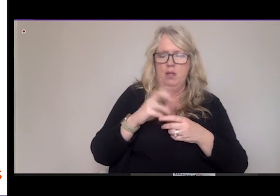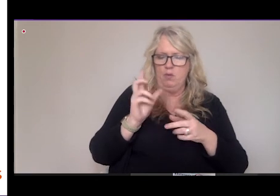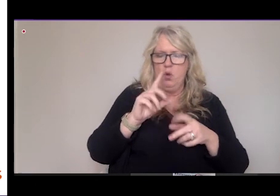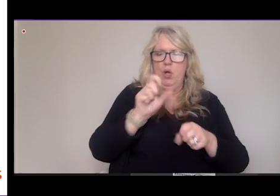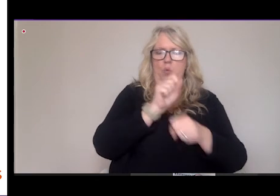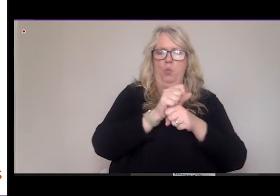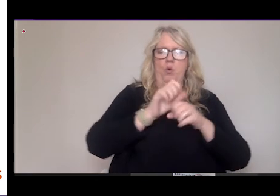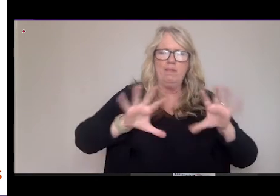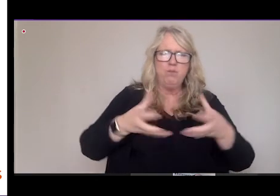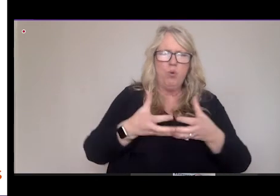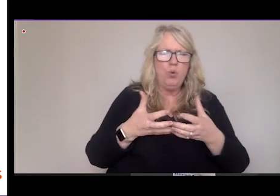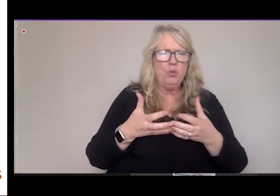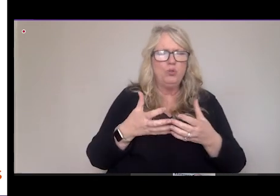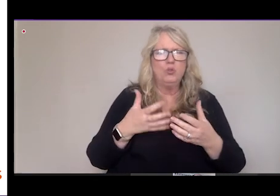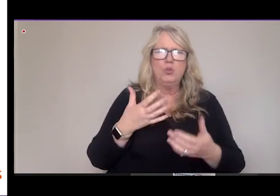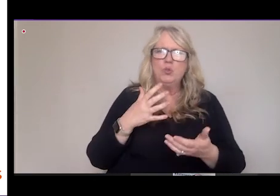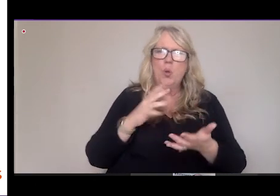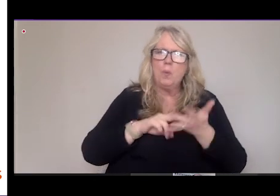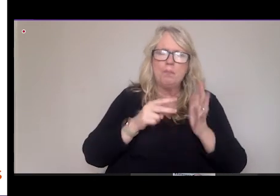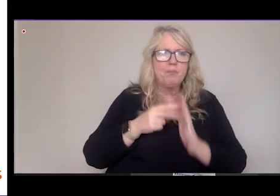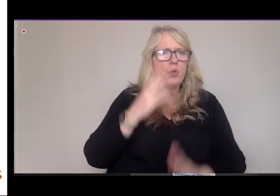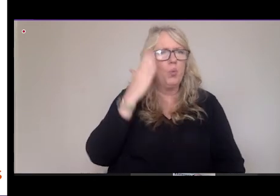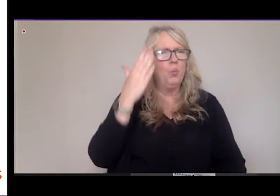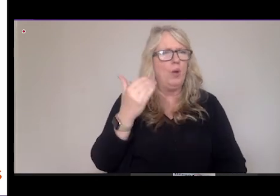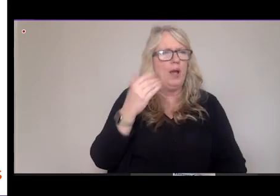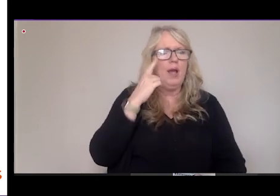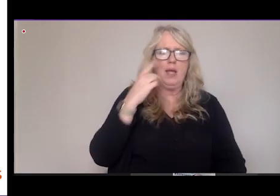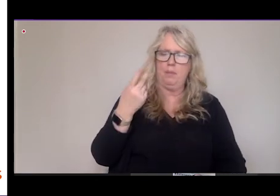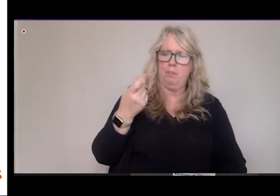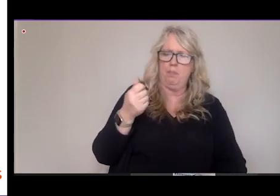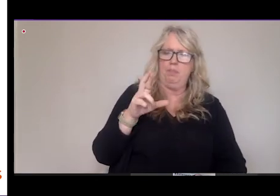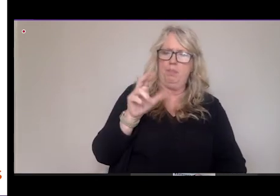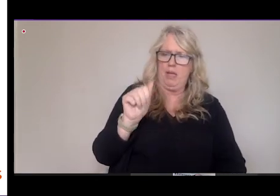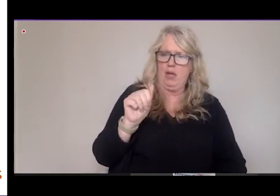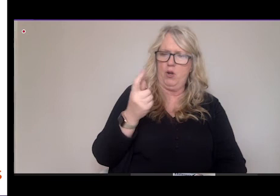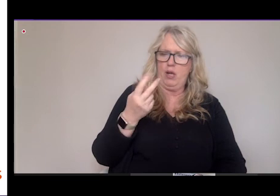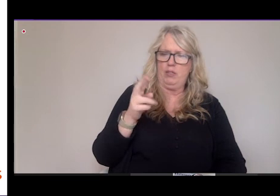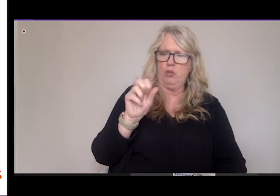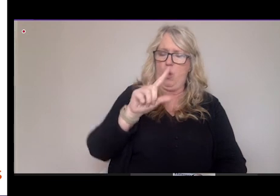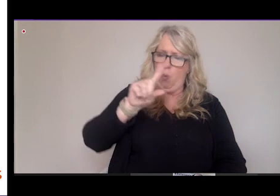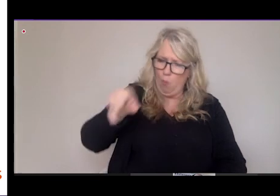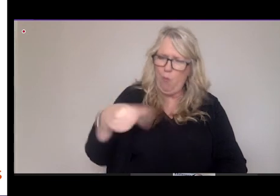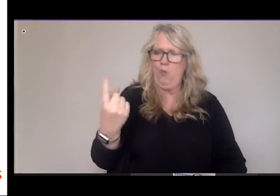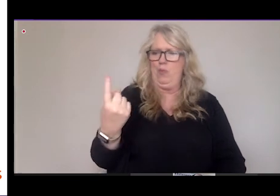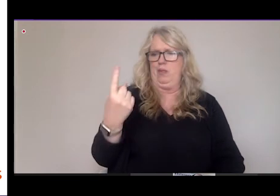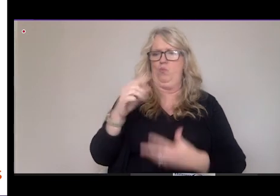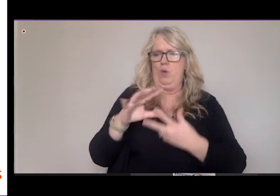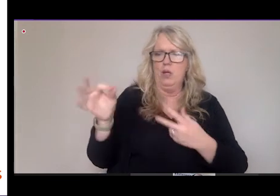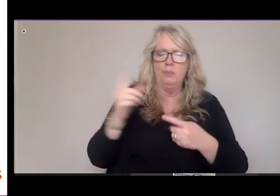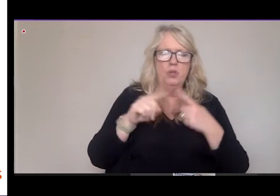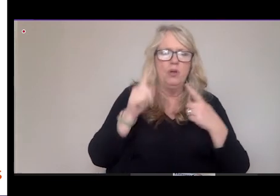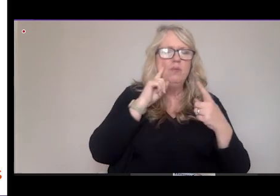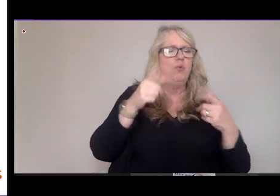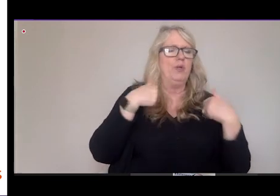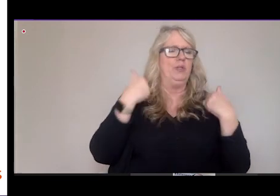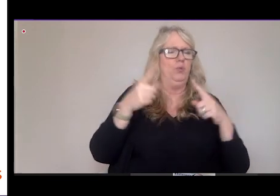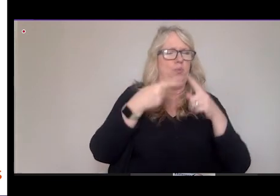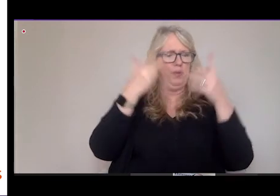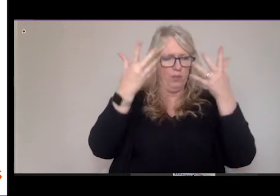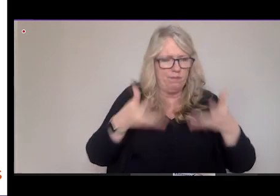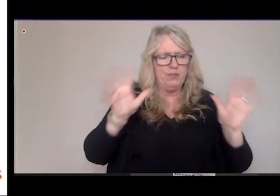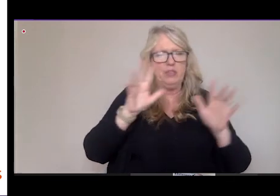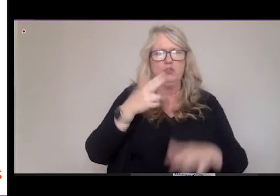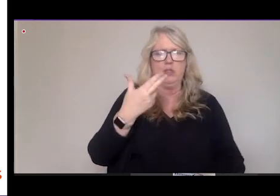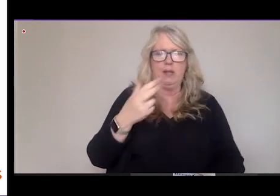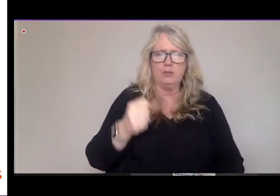inclusive workforce settings. So why would we think about paratransit as the only option for youth as